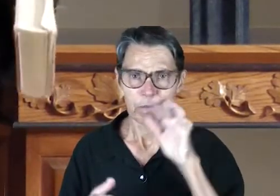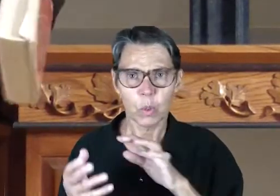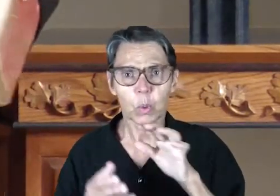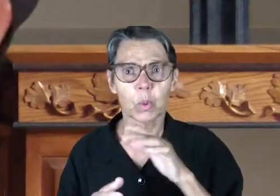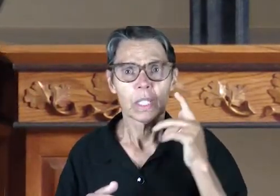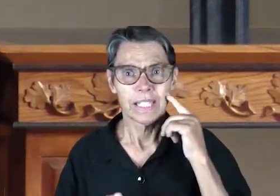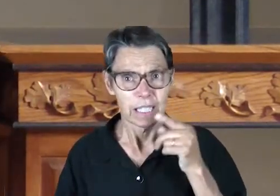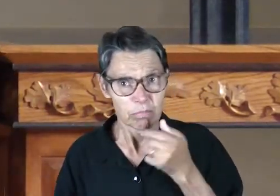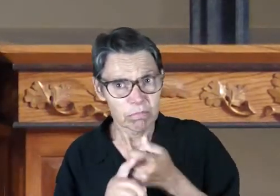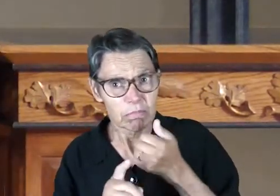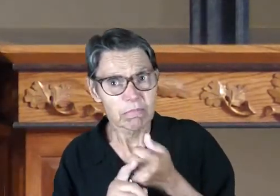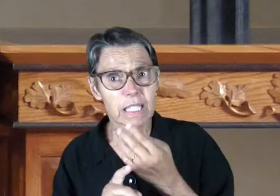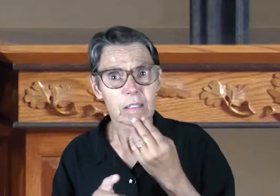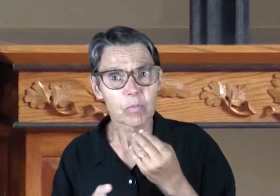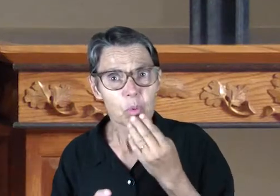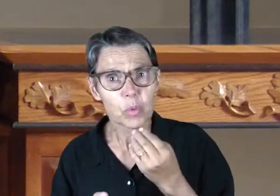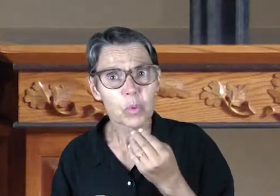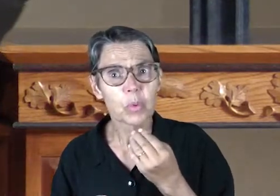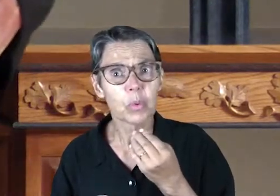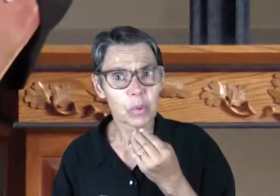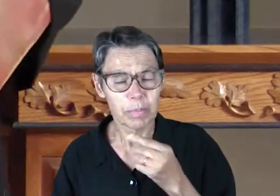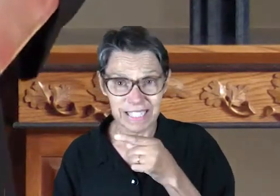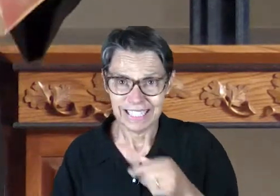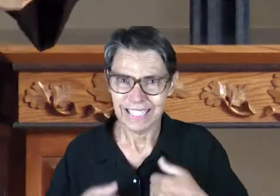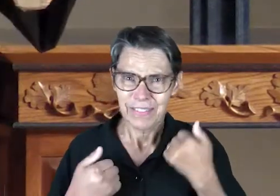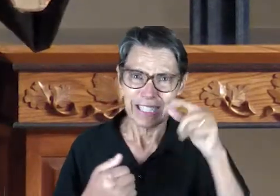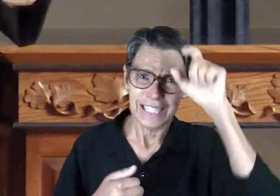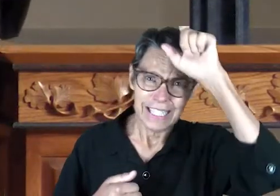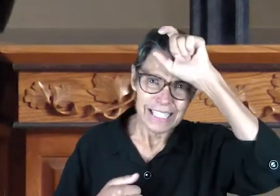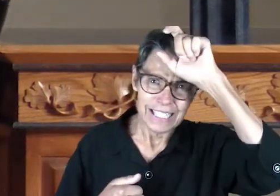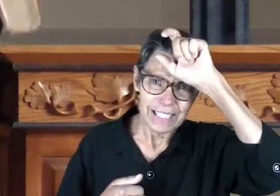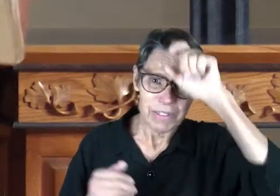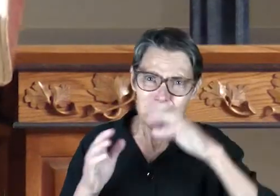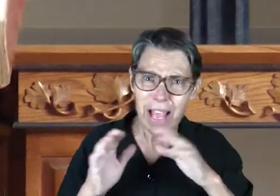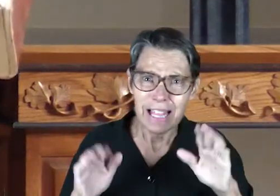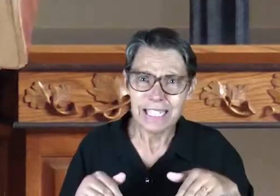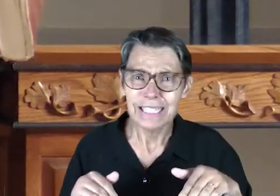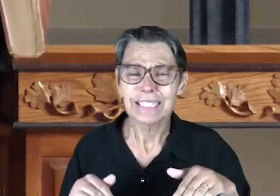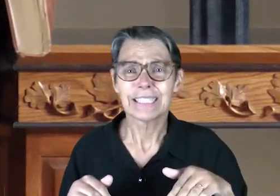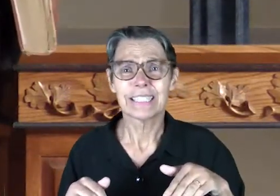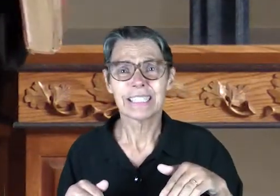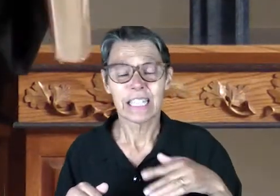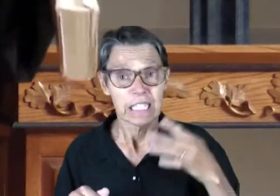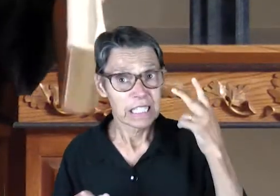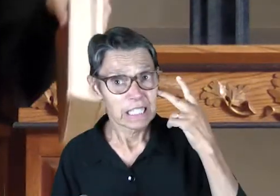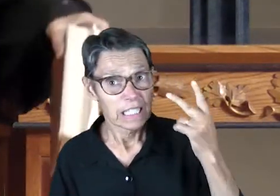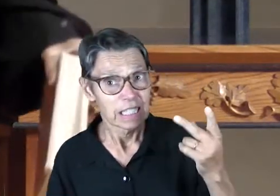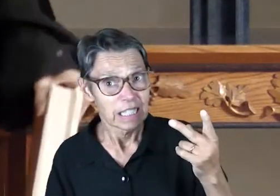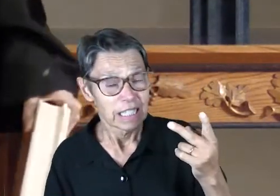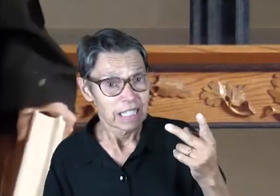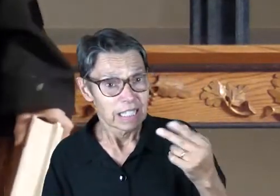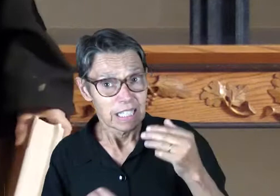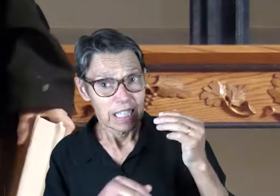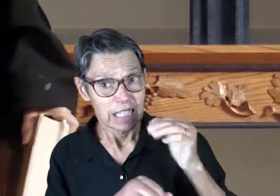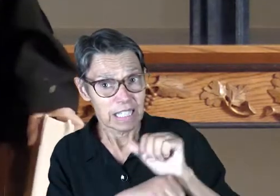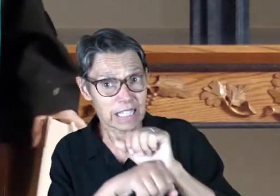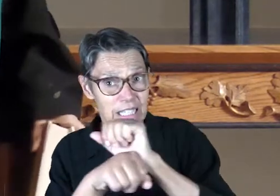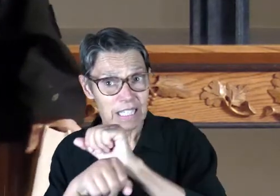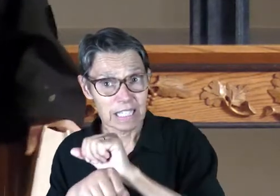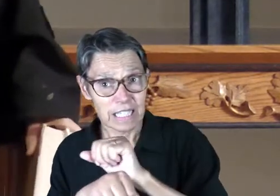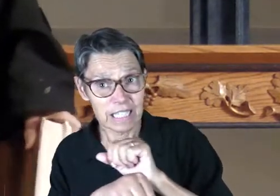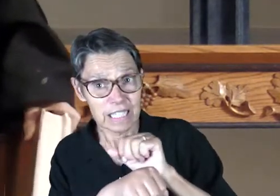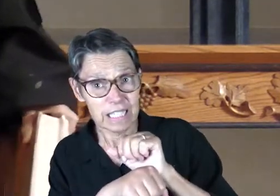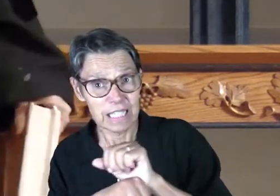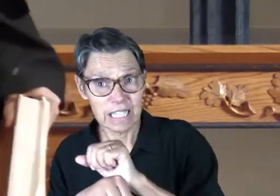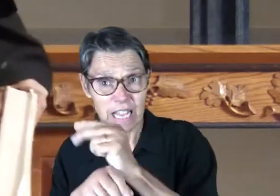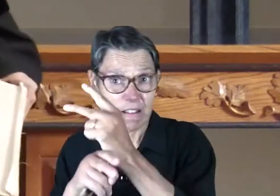he's Hebrew, but he's living in the Egyptian palace, and he sees a slave master treating the Hebrew slaves unfairly, and he kills him, and then